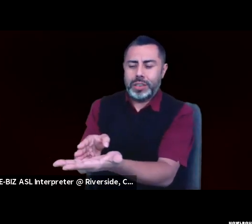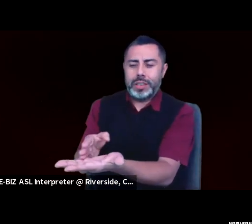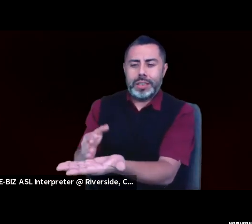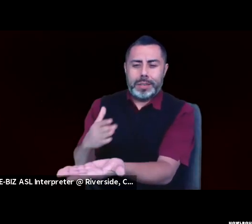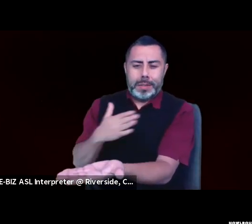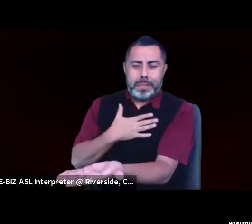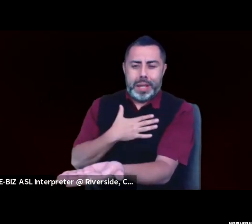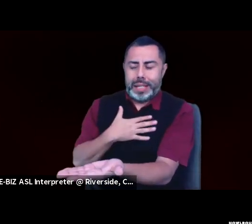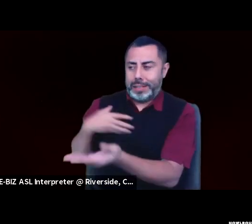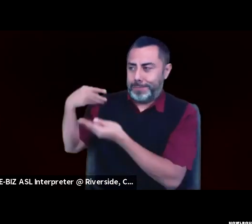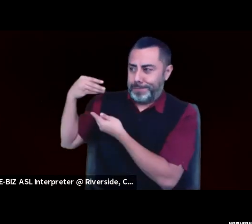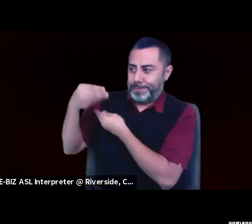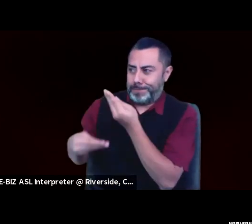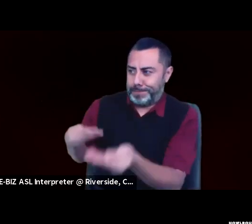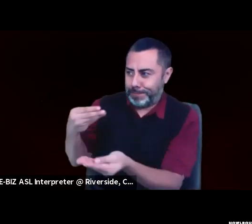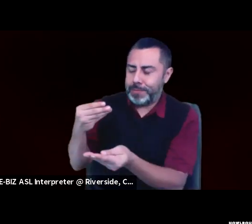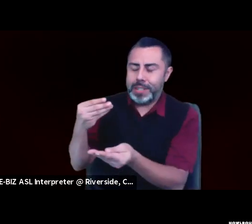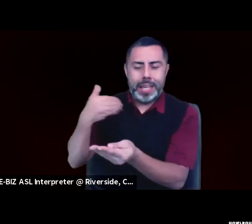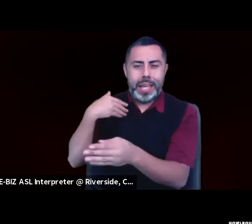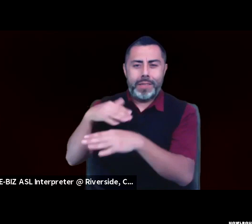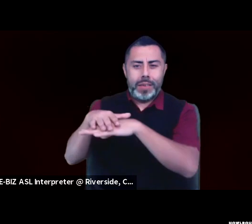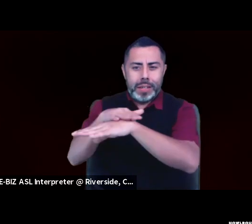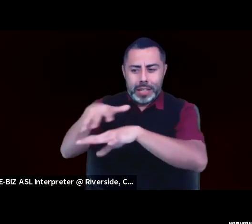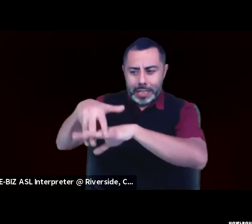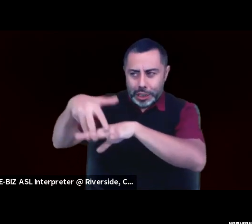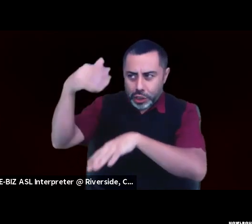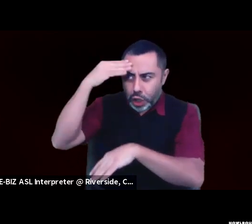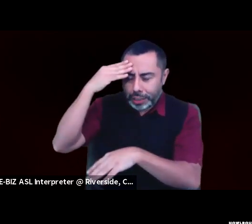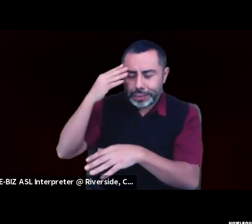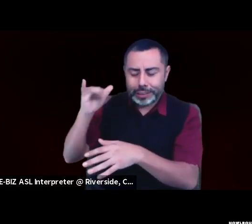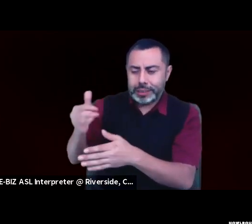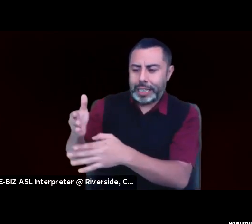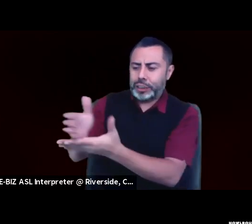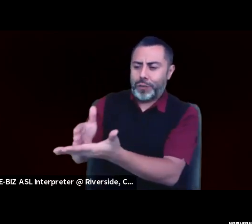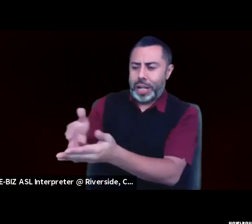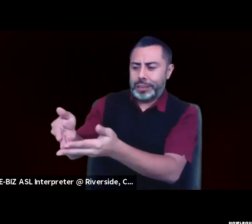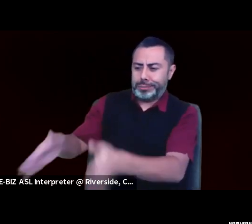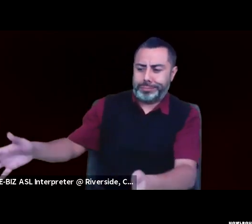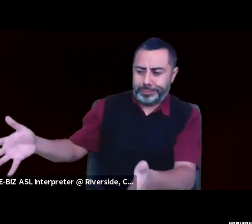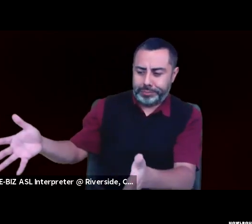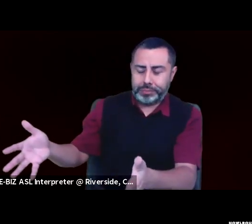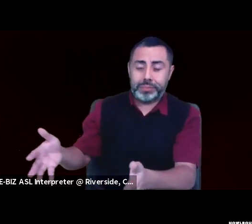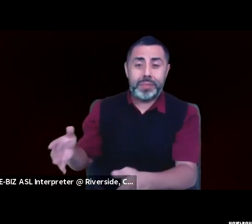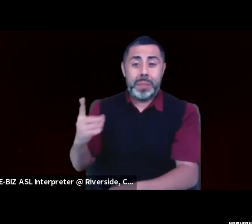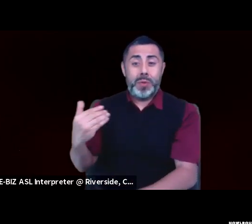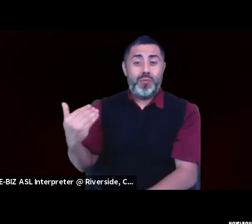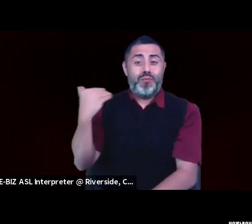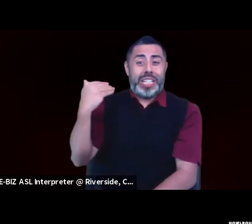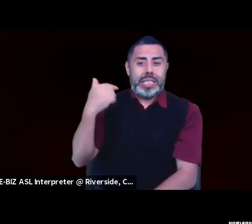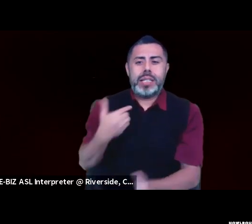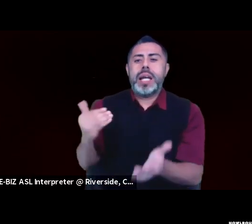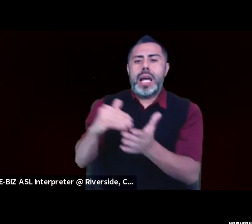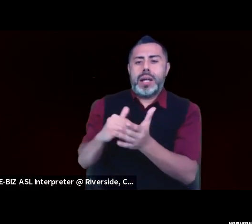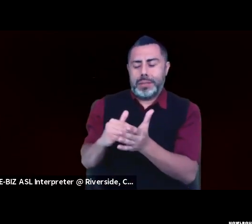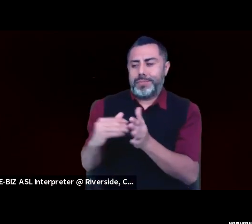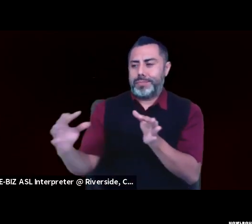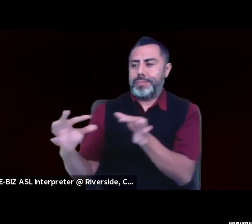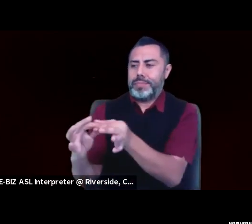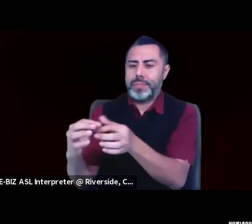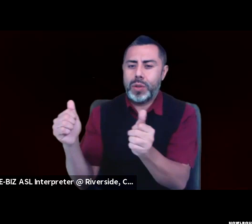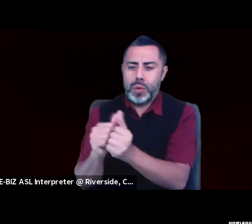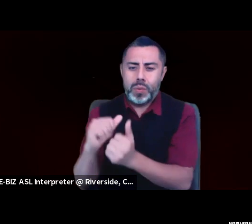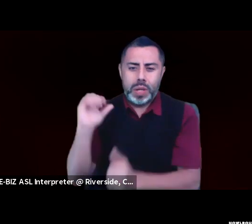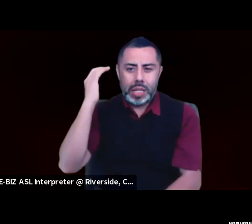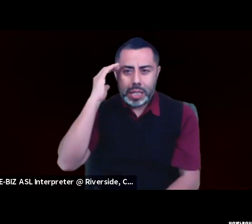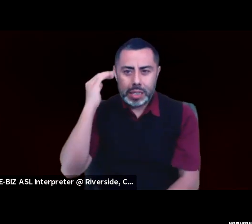line. And recently I've been able to reconnect with a cousin there, and I met a Two-Spirit artist named